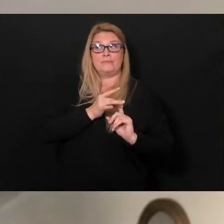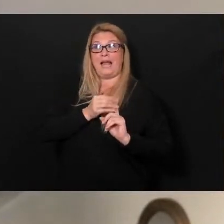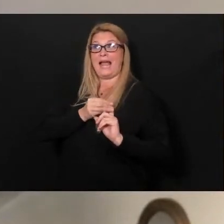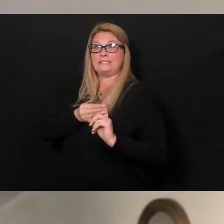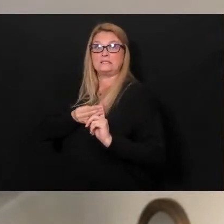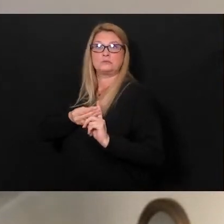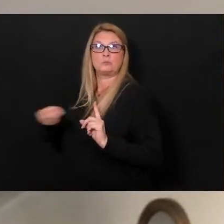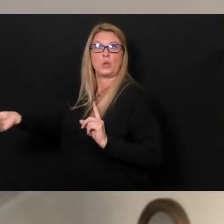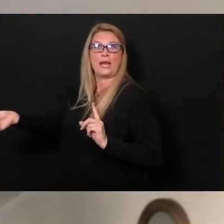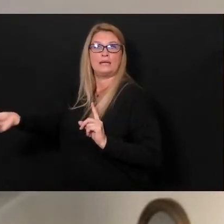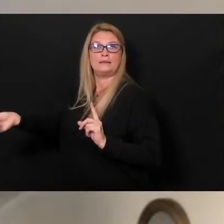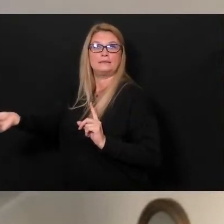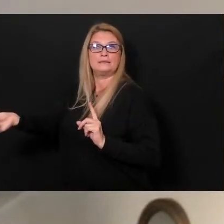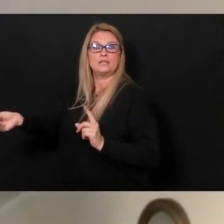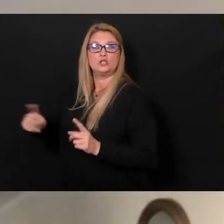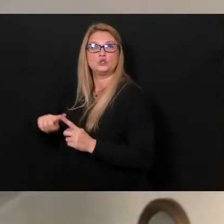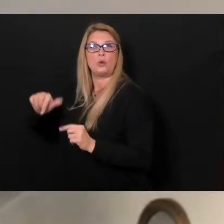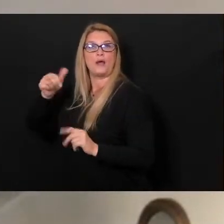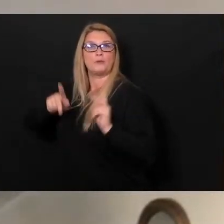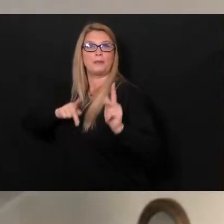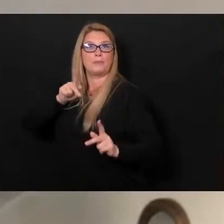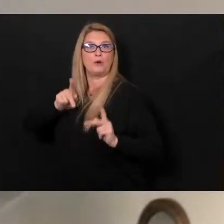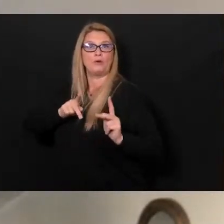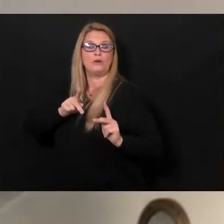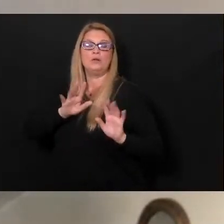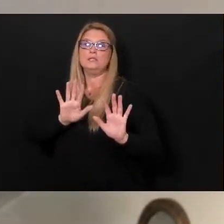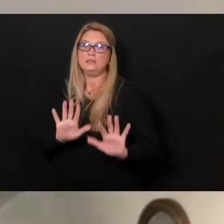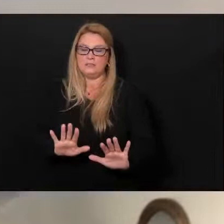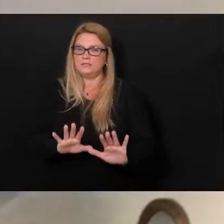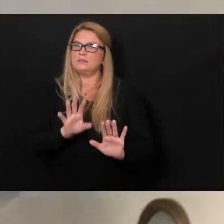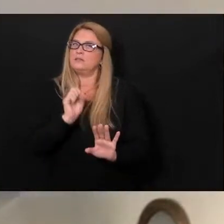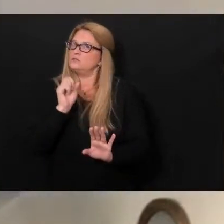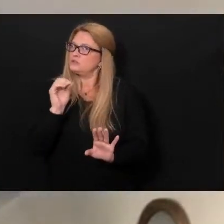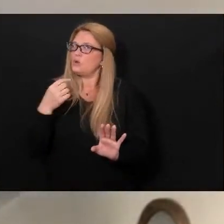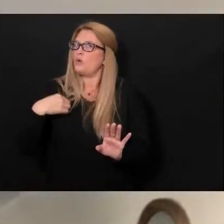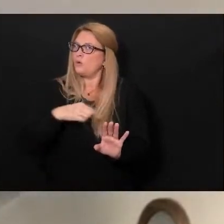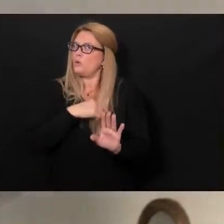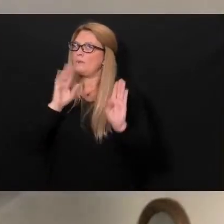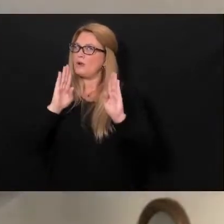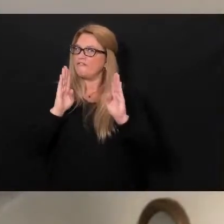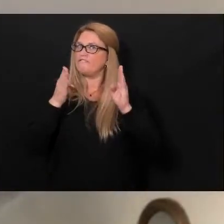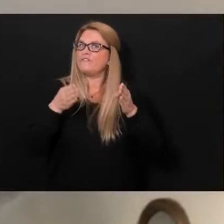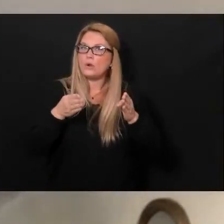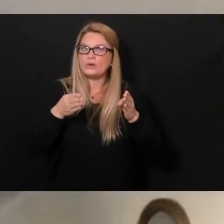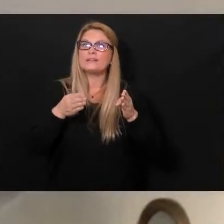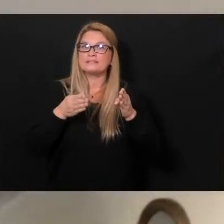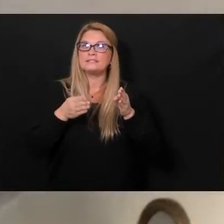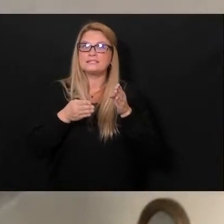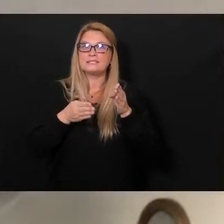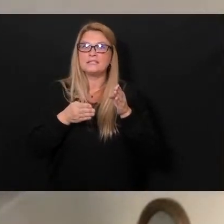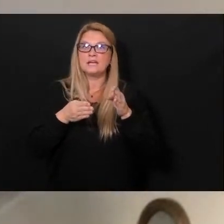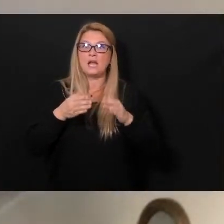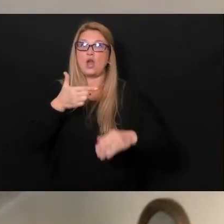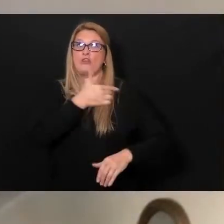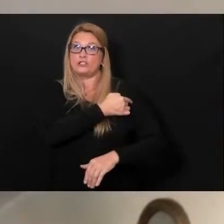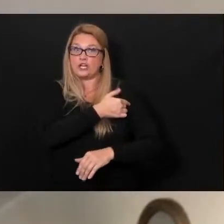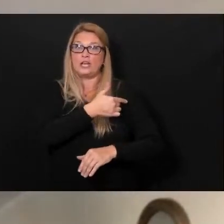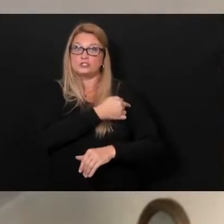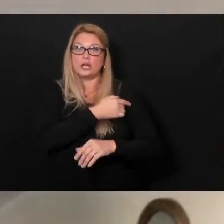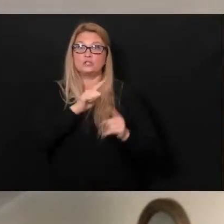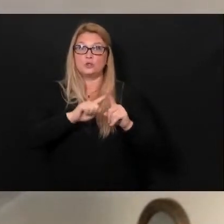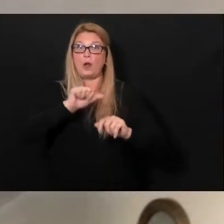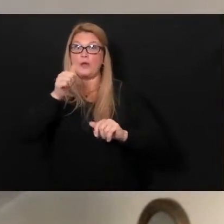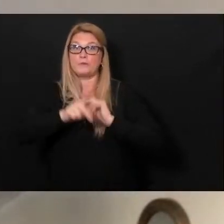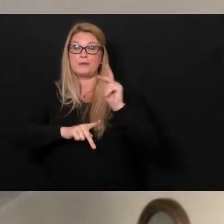even not meaning to. And so as we focus on getting everybody immunized, it's really important